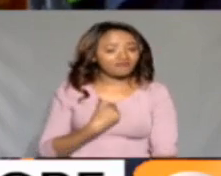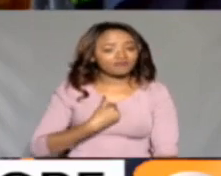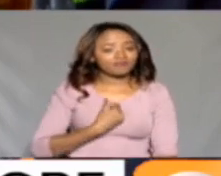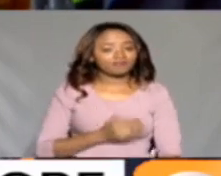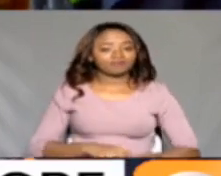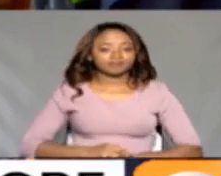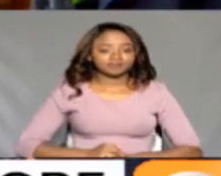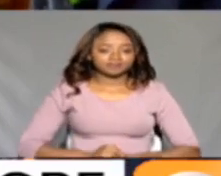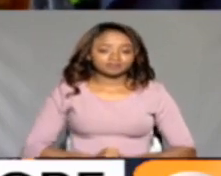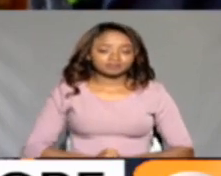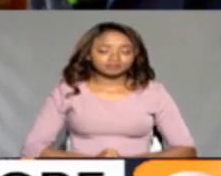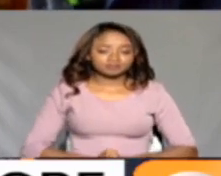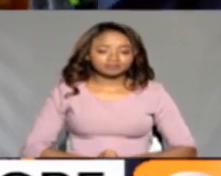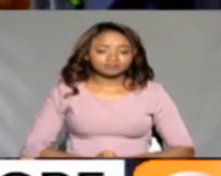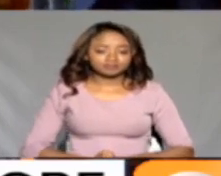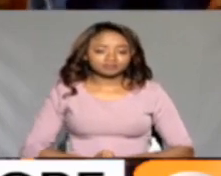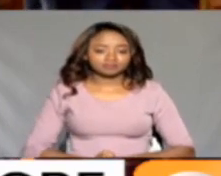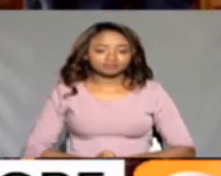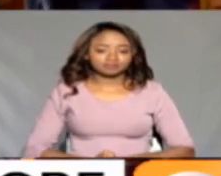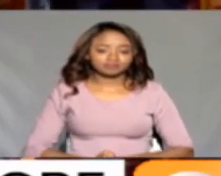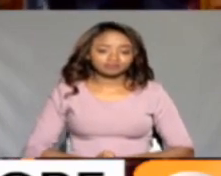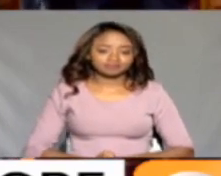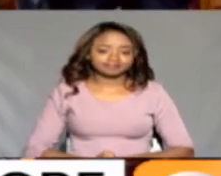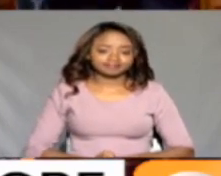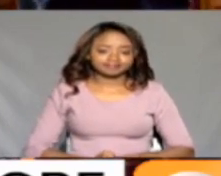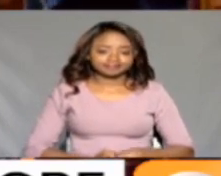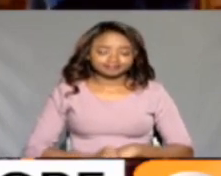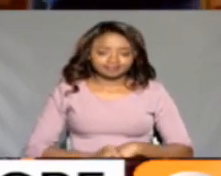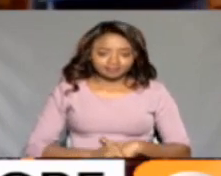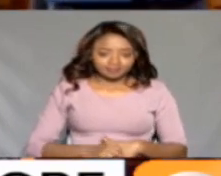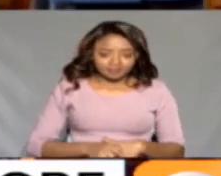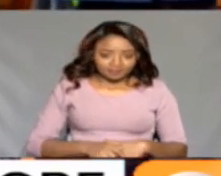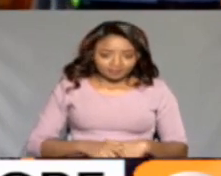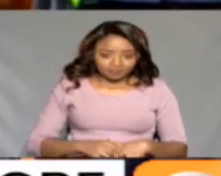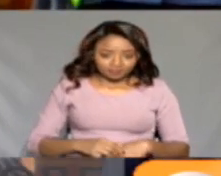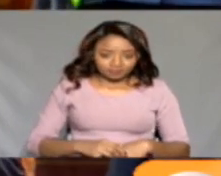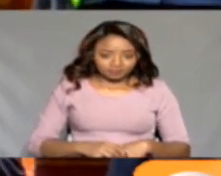equipment. Stephen Letour, Citizen TV, Parliament Buildings, Nairobi.